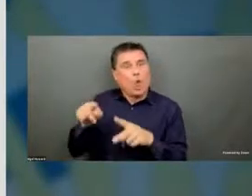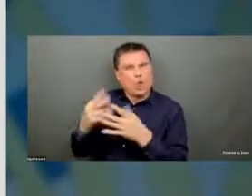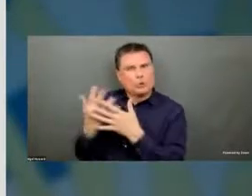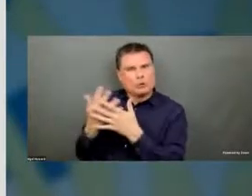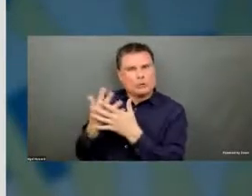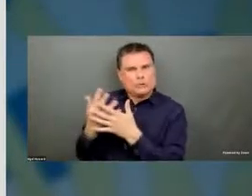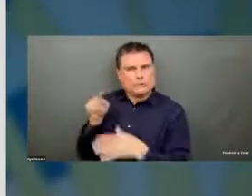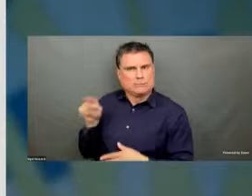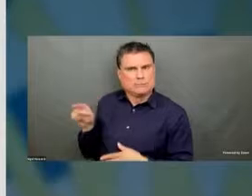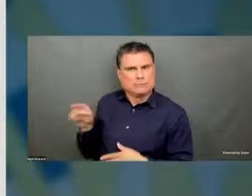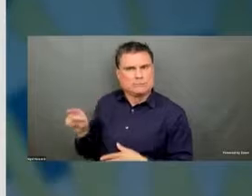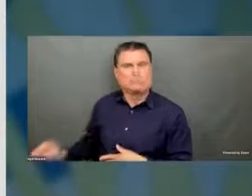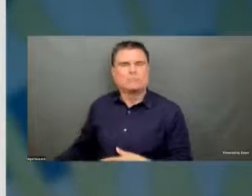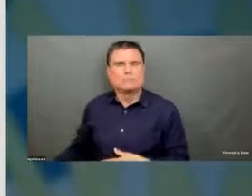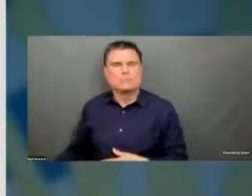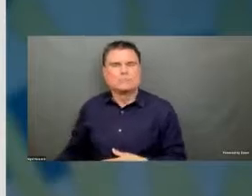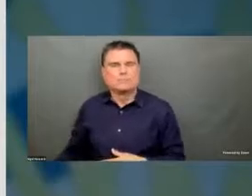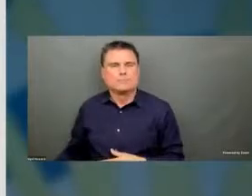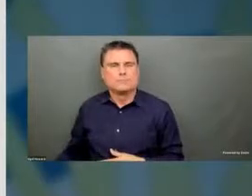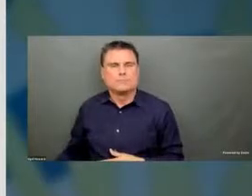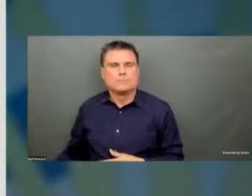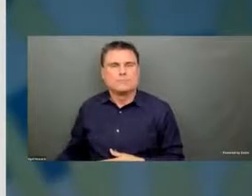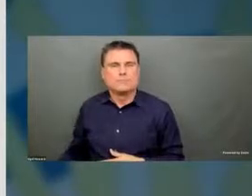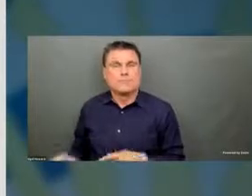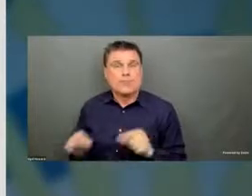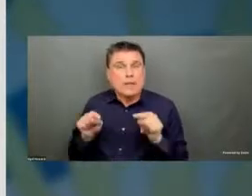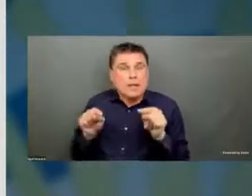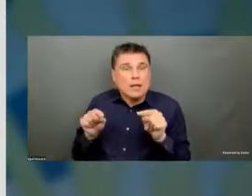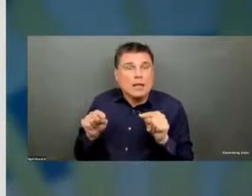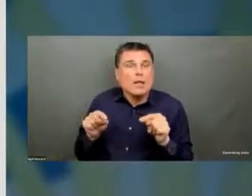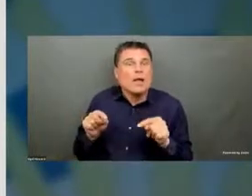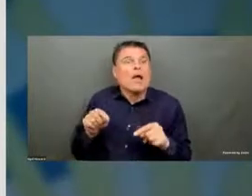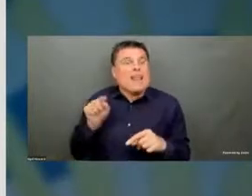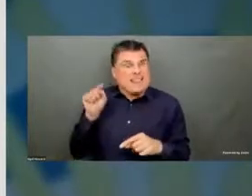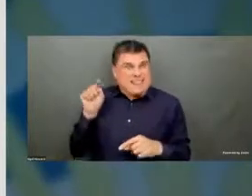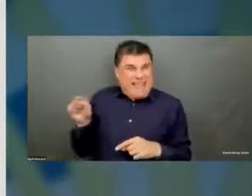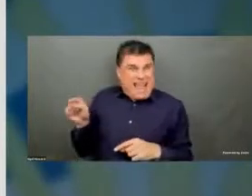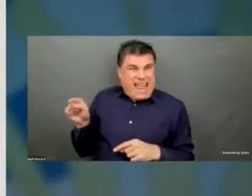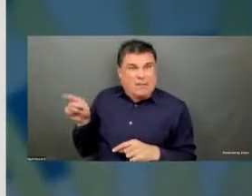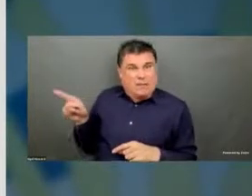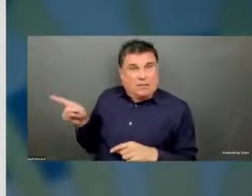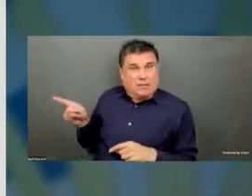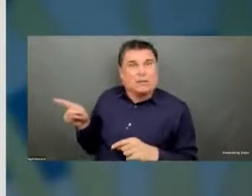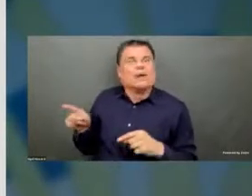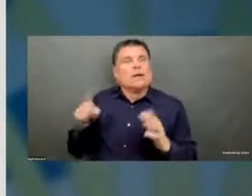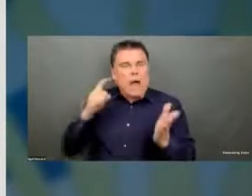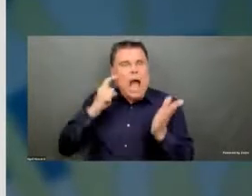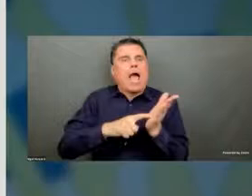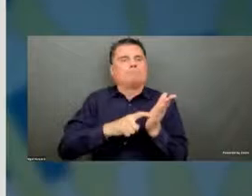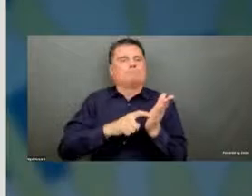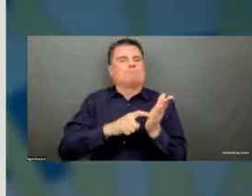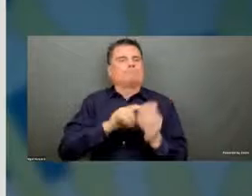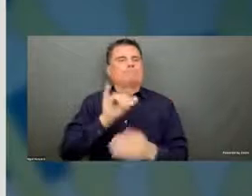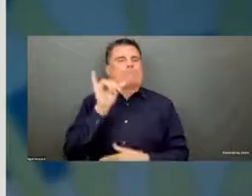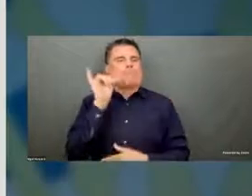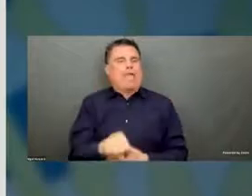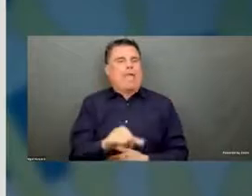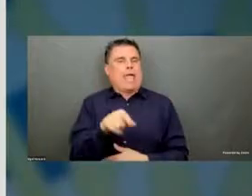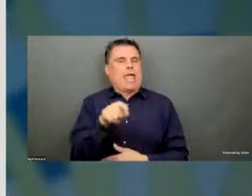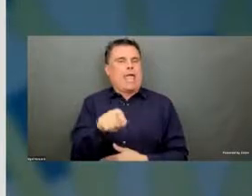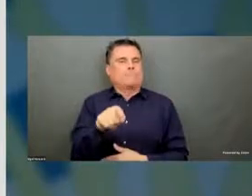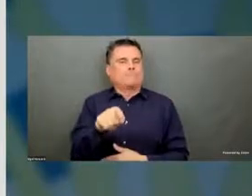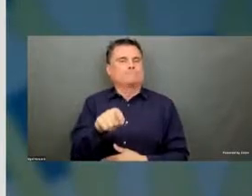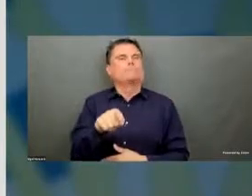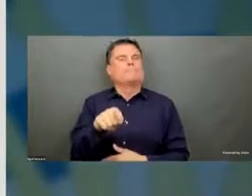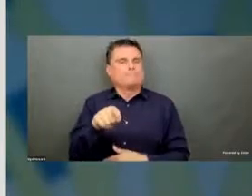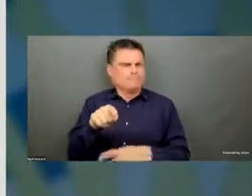marker, and those ones then go on to whole genome sequencing. So right now, it takes about an extra